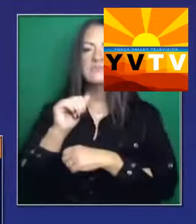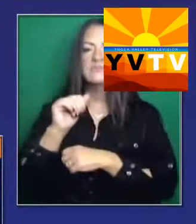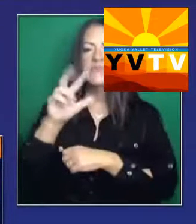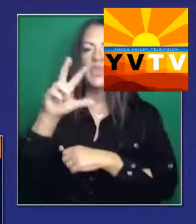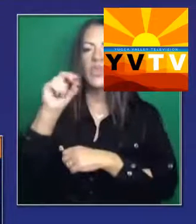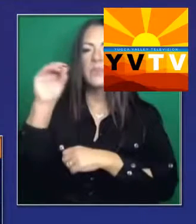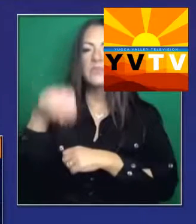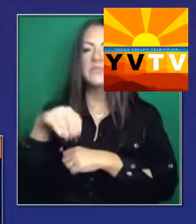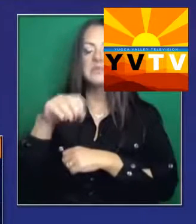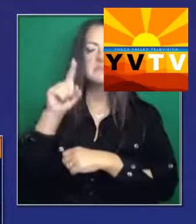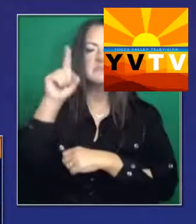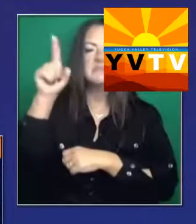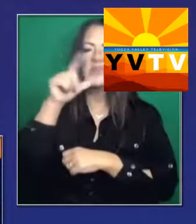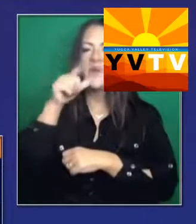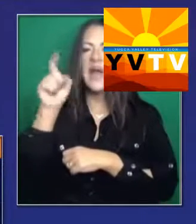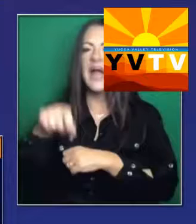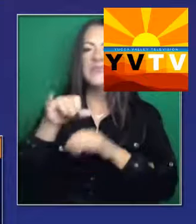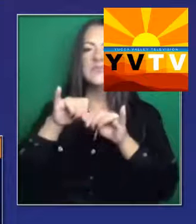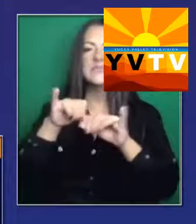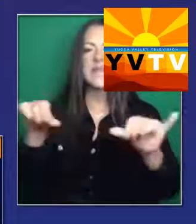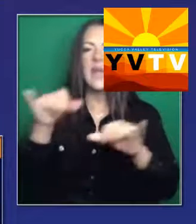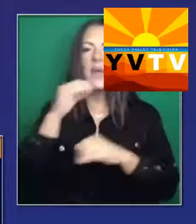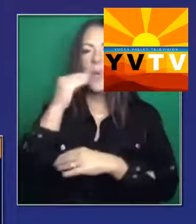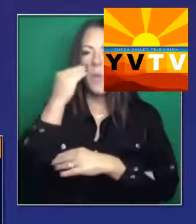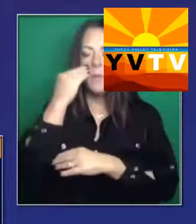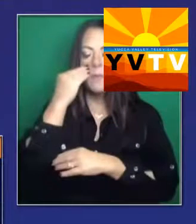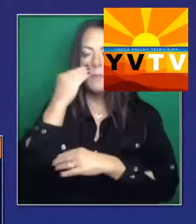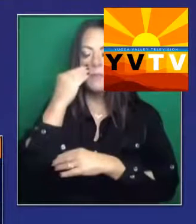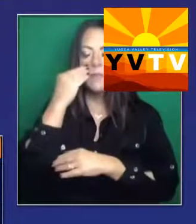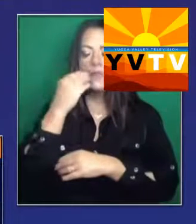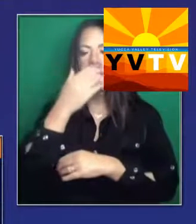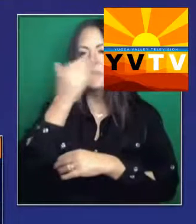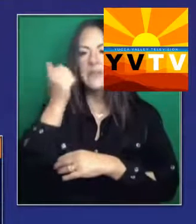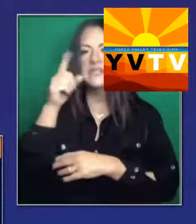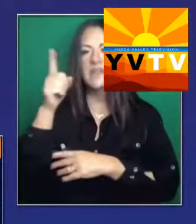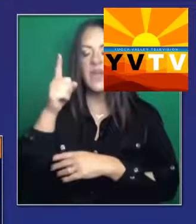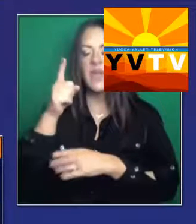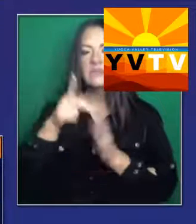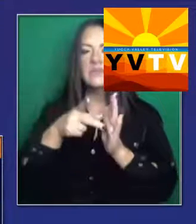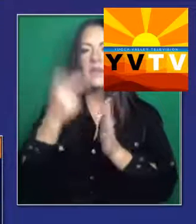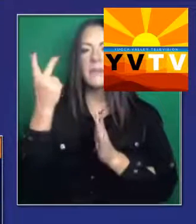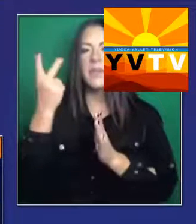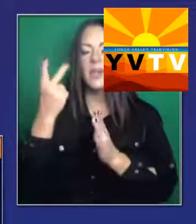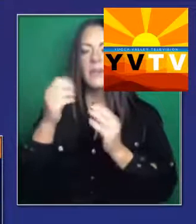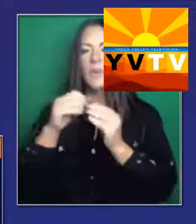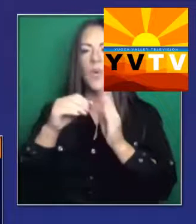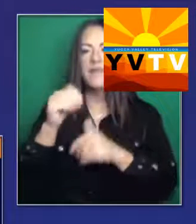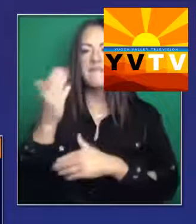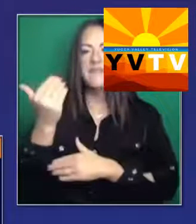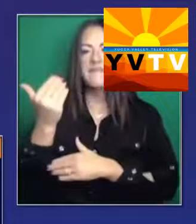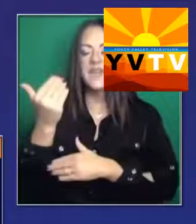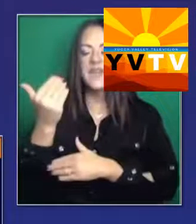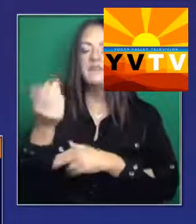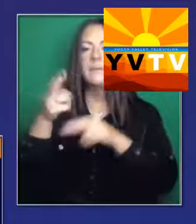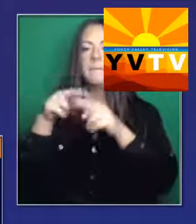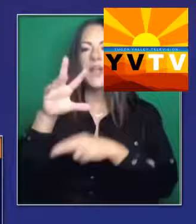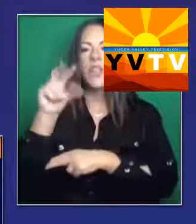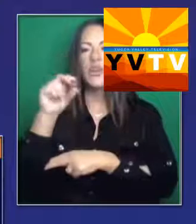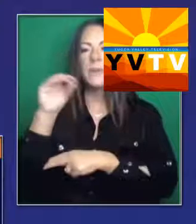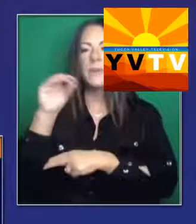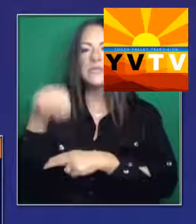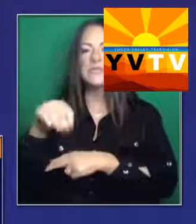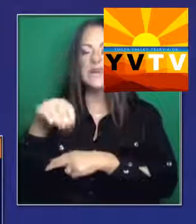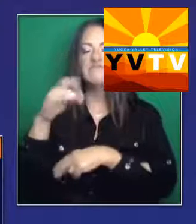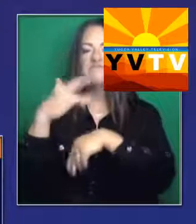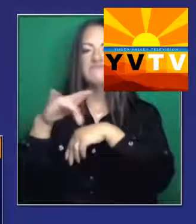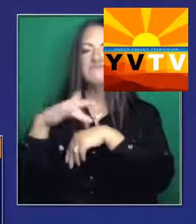order remains above, 2 times above that 15% threshold that we've identified at 30%.